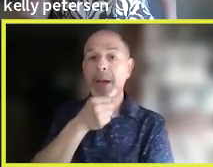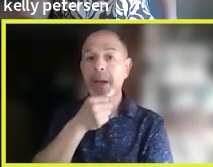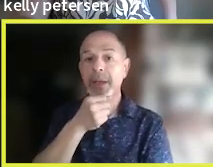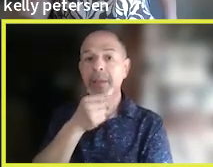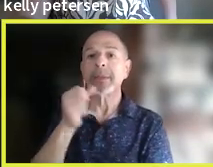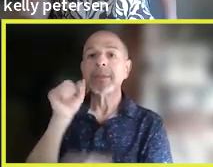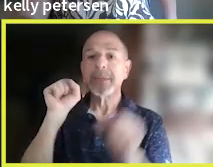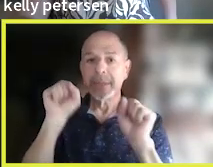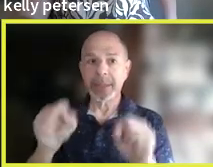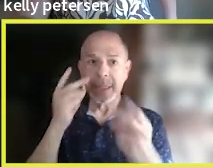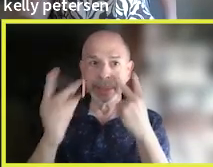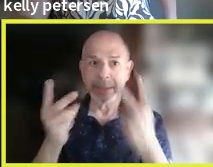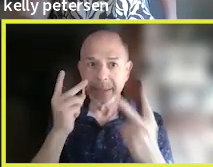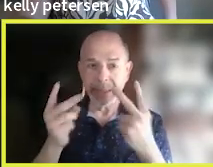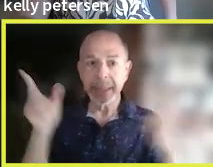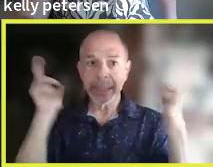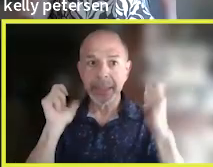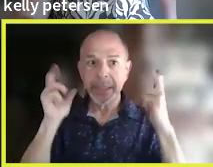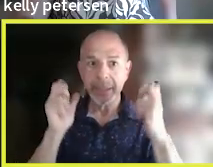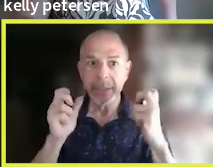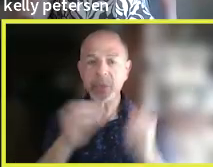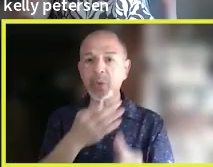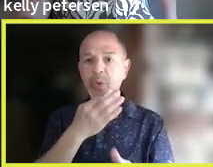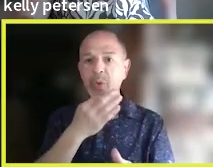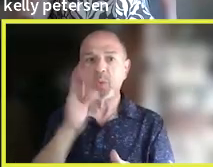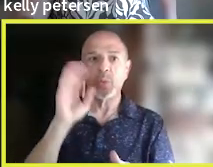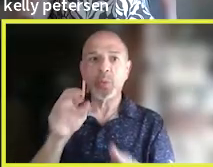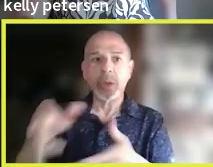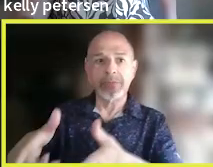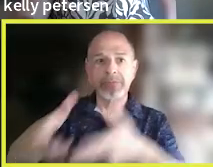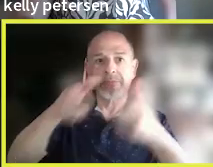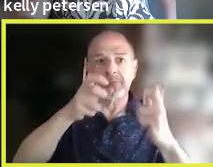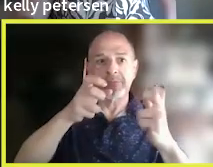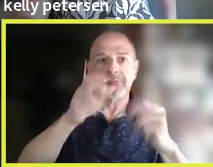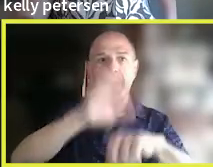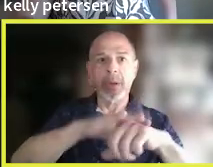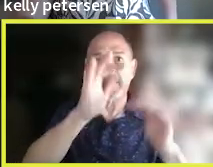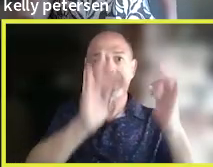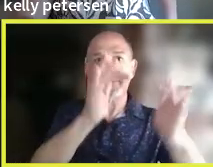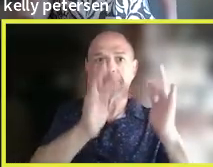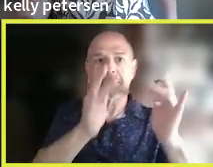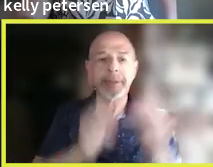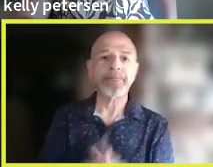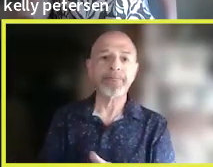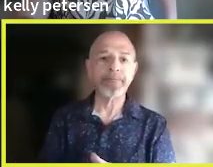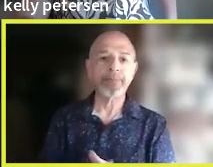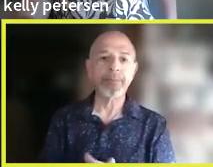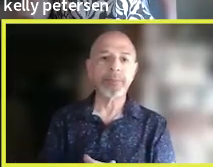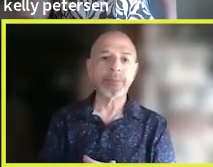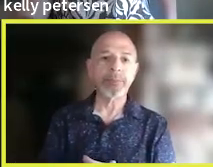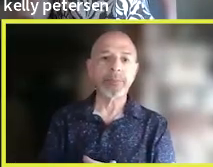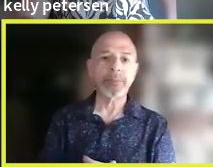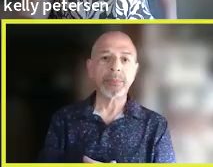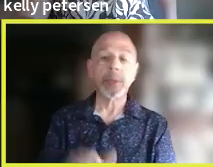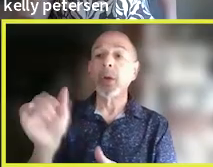That's awesome. If you haven't Yeah. signed up for the newsletter, I put the link in our chat, so feel free to do so. That's where we get most of our information. And like